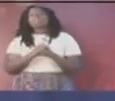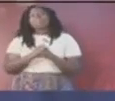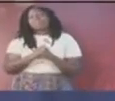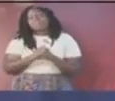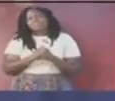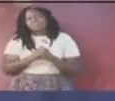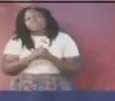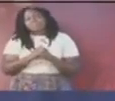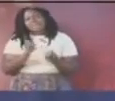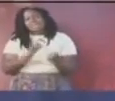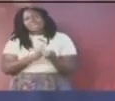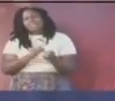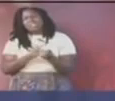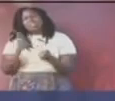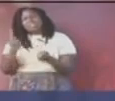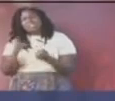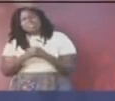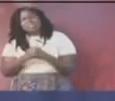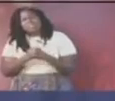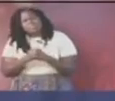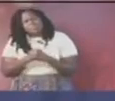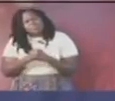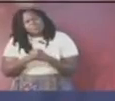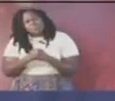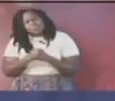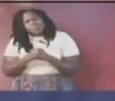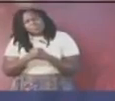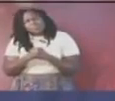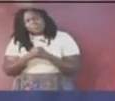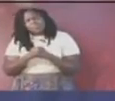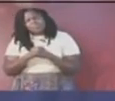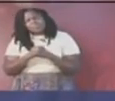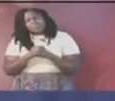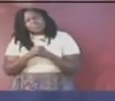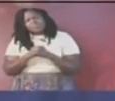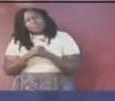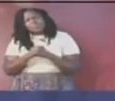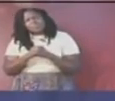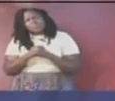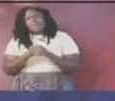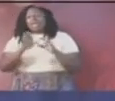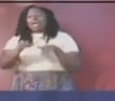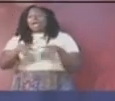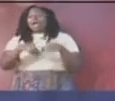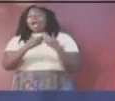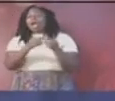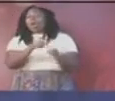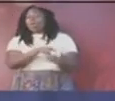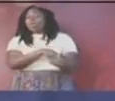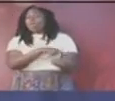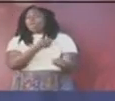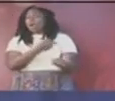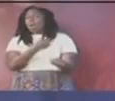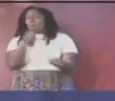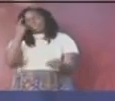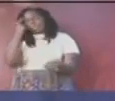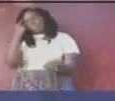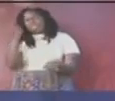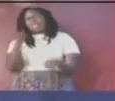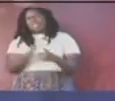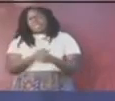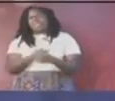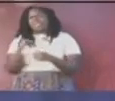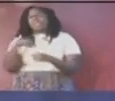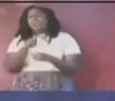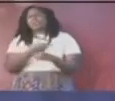care for COVID-19 patients. But how long could these additional spaces really postpone this